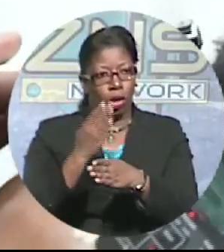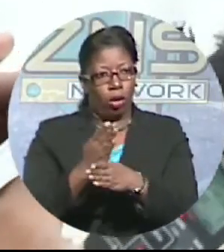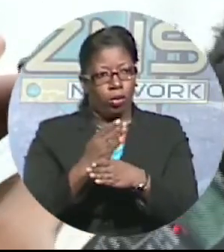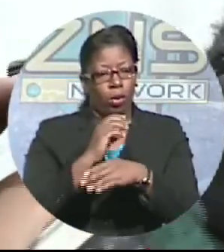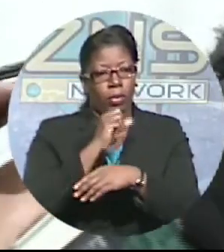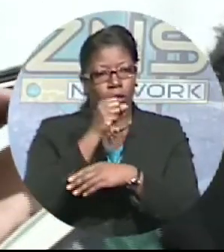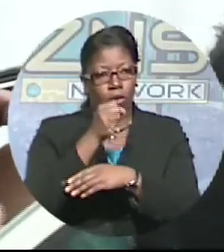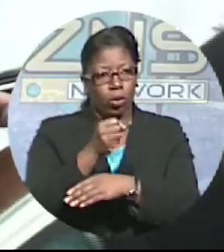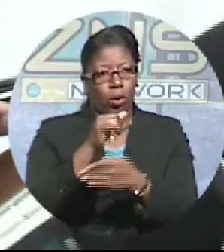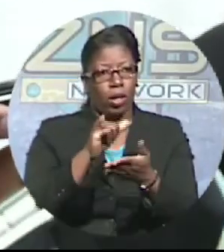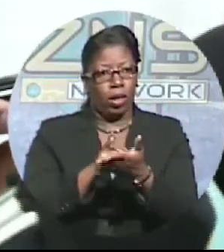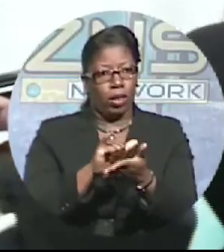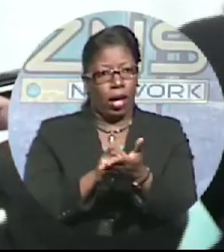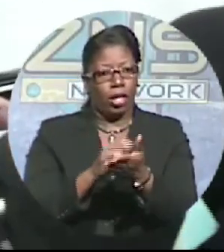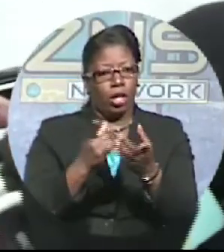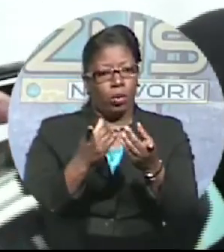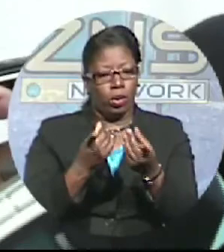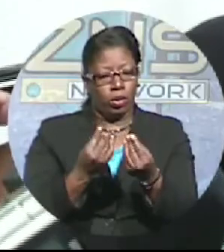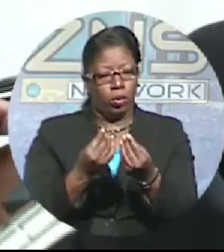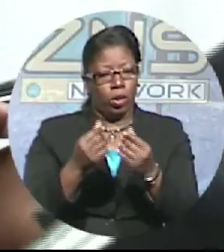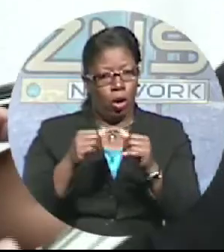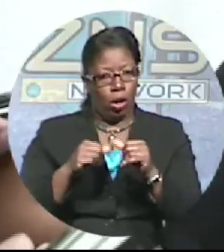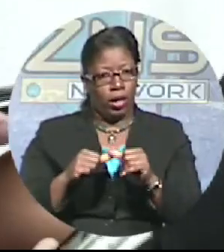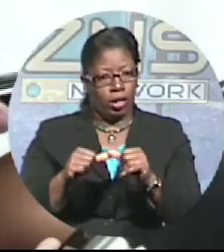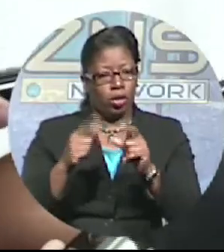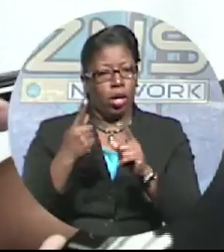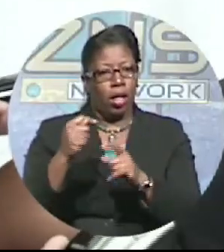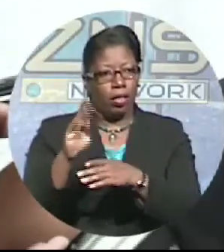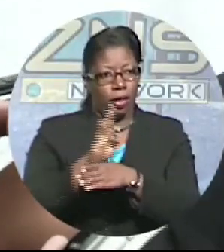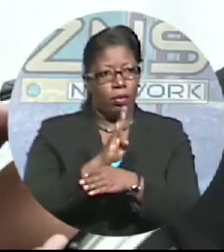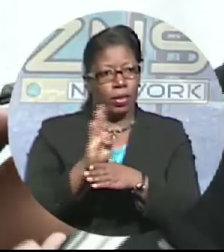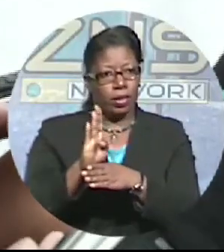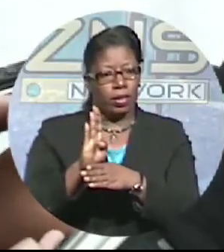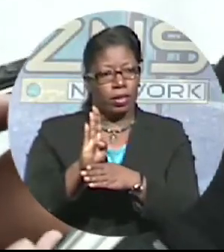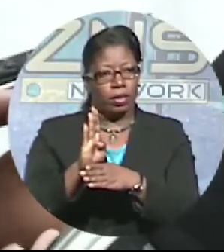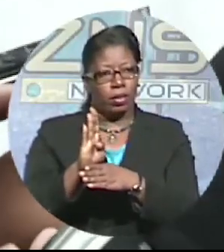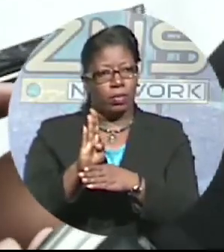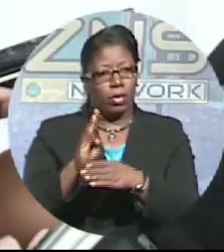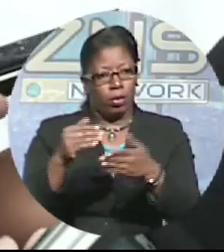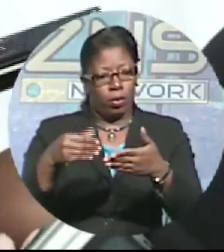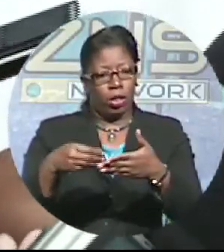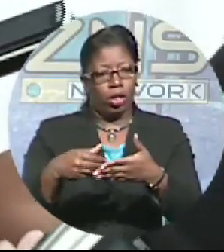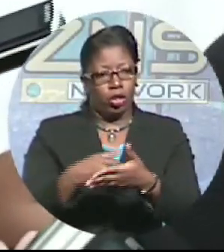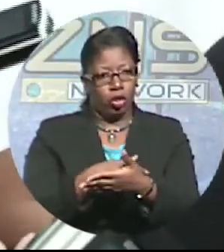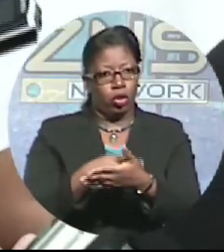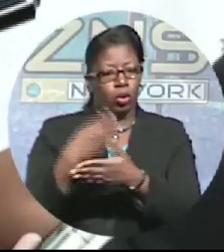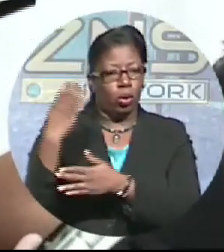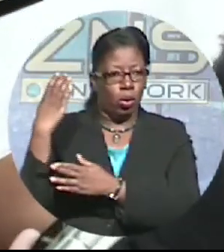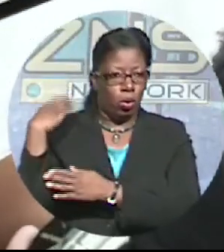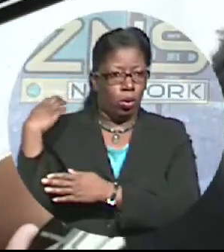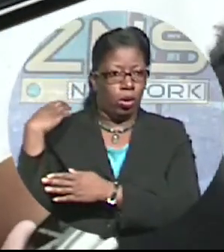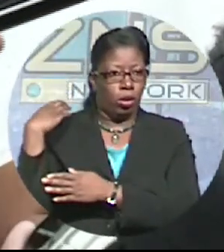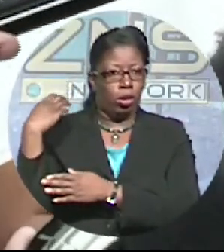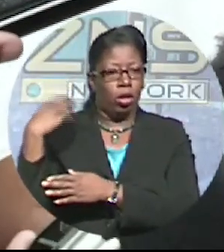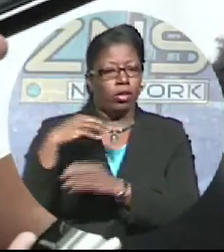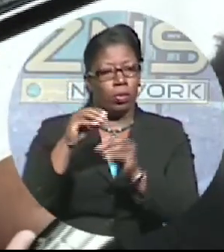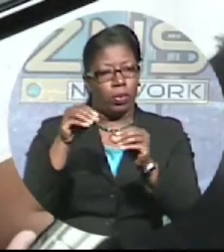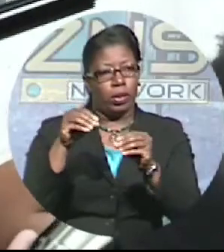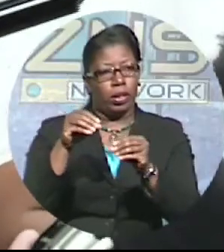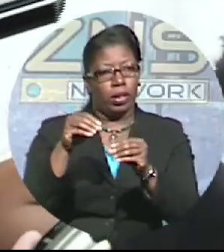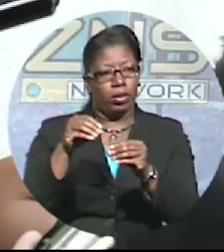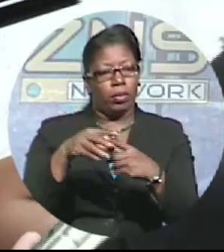want to make sure that you continue the business and the amenity to the hotel, which is a casino. But with a new owner, obviously you're going to have to put